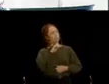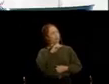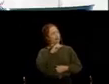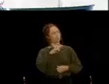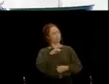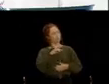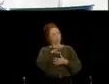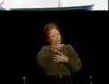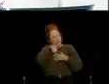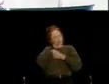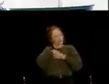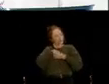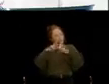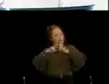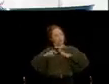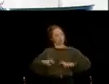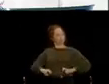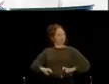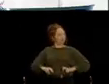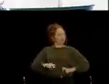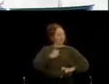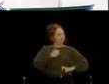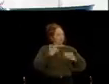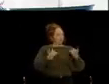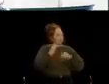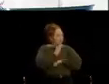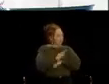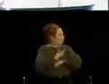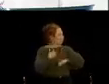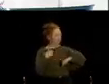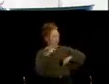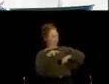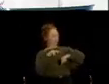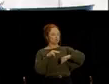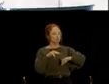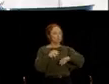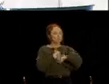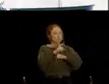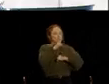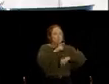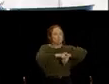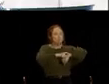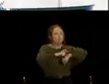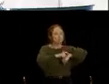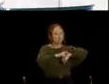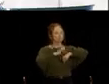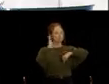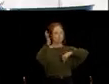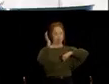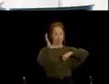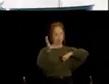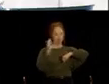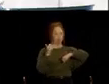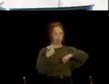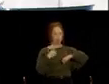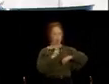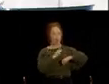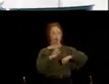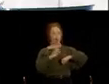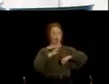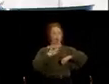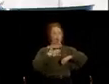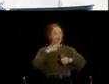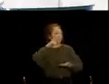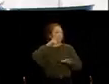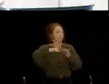going to be playing games. I just want to keep track of my speech. And I turned off my notifications, so